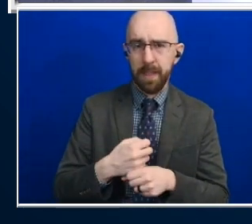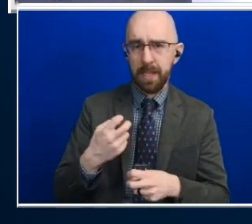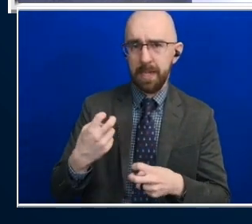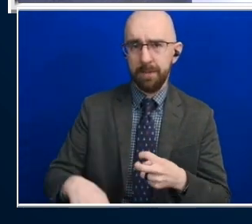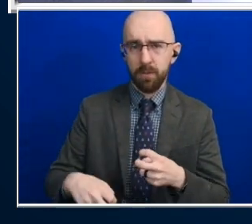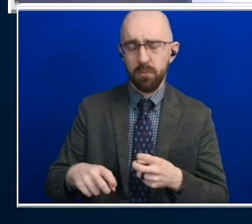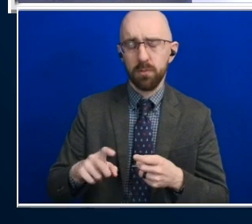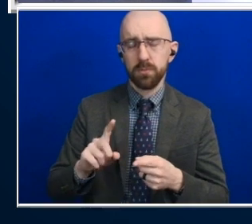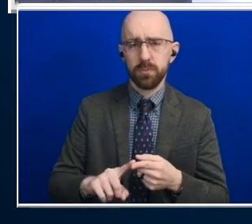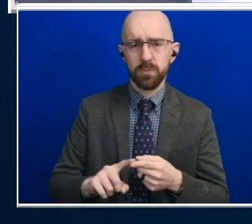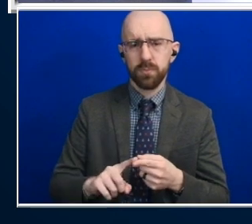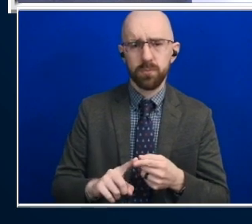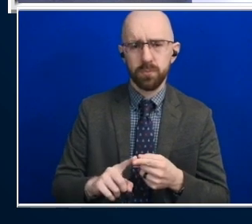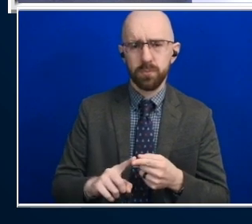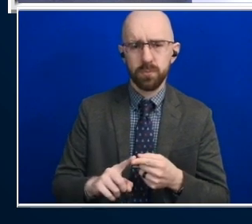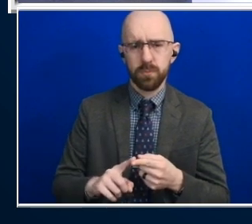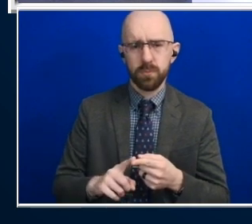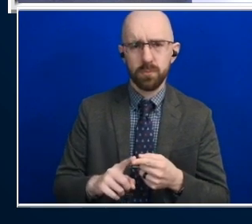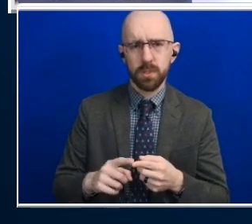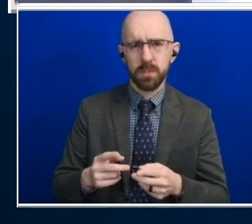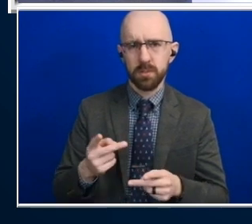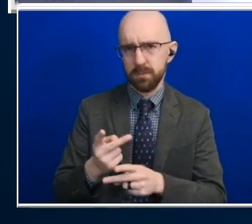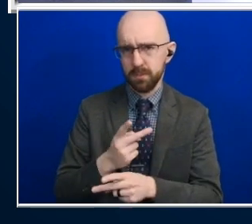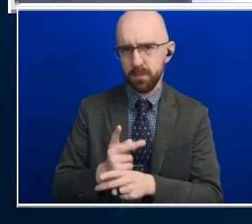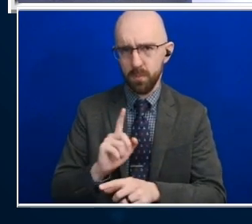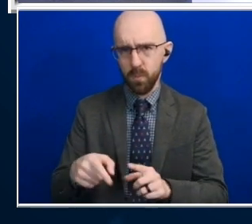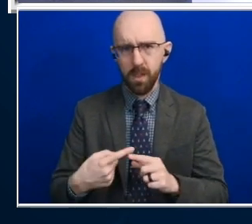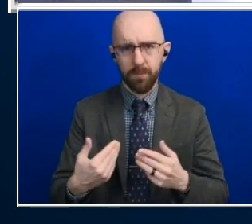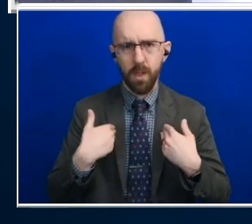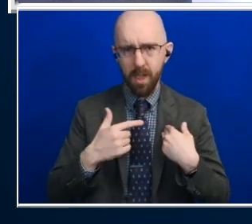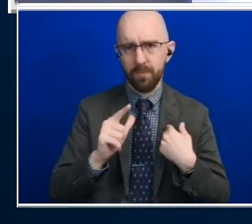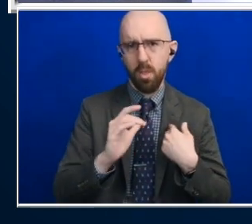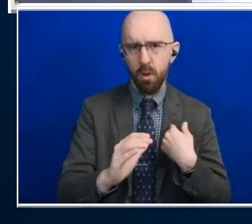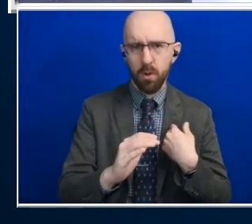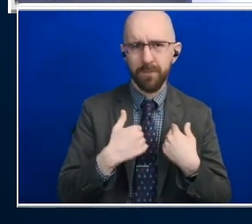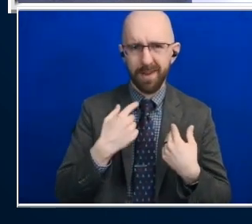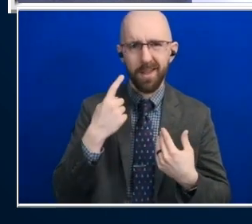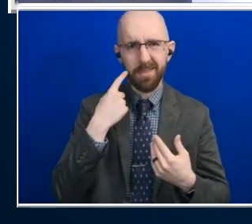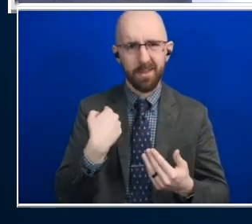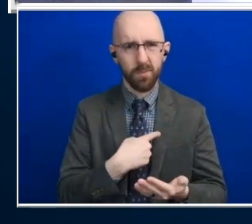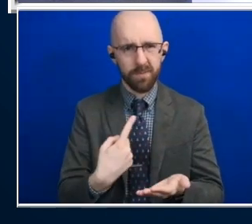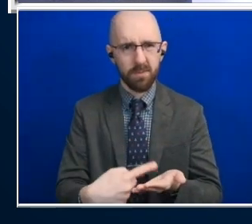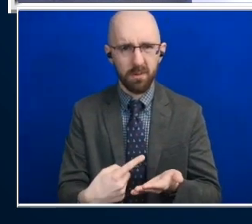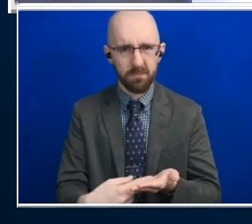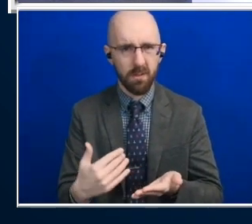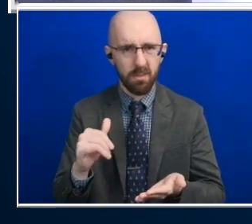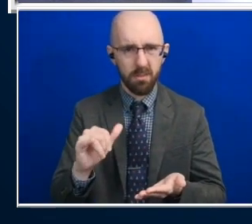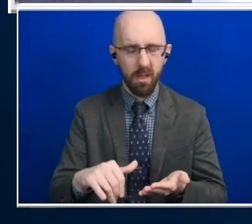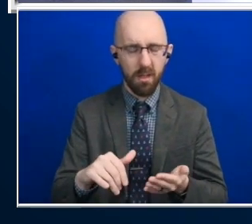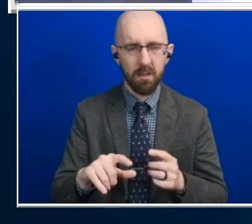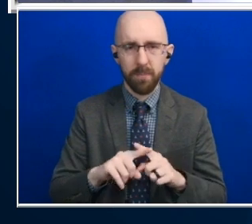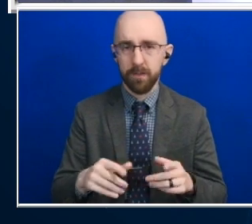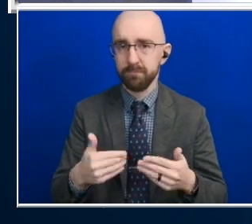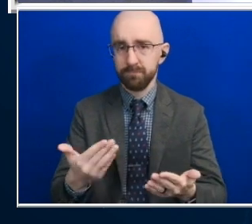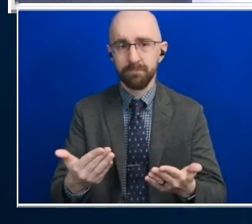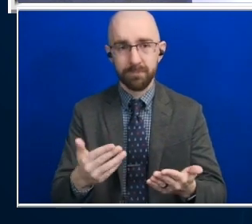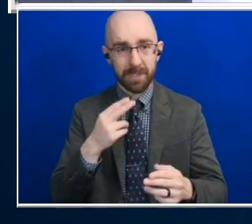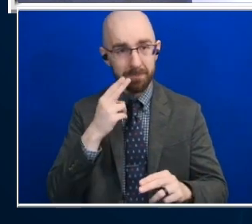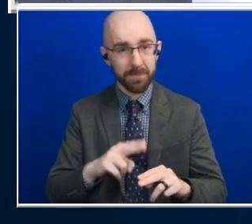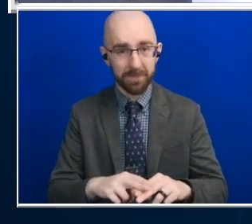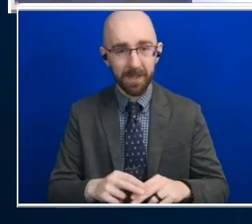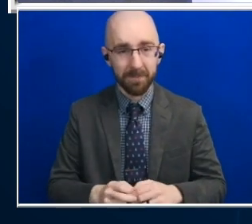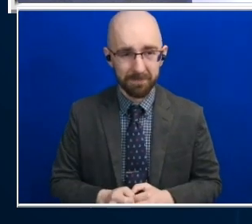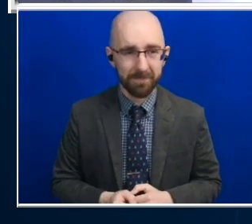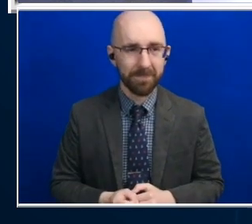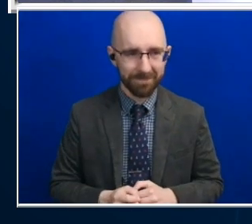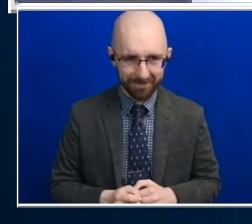to distinguish when you have long COVID? And I think we've kind of talked about that, but there we go. It's been fun. Yeah, that's been great.